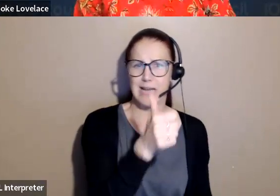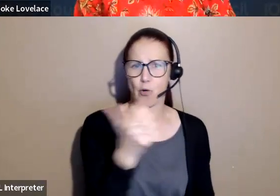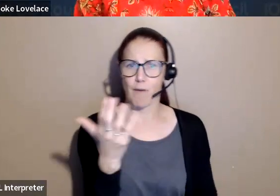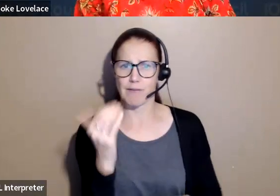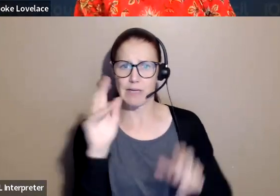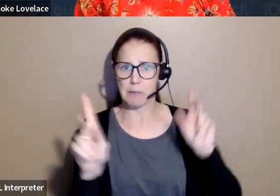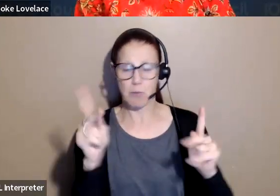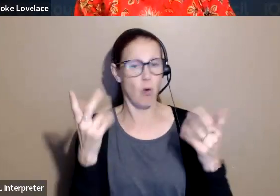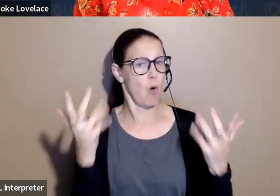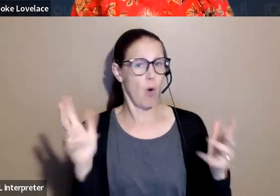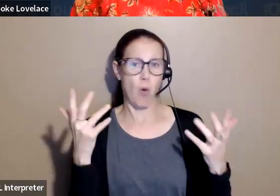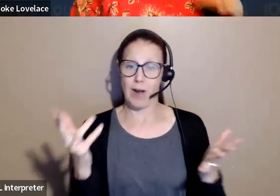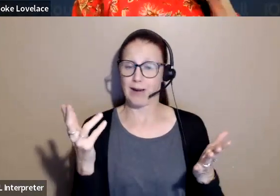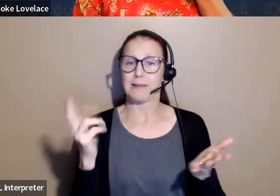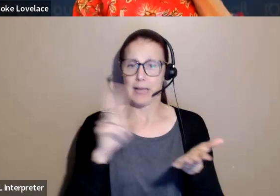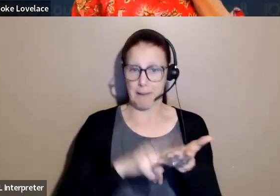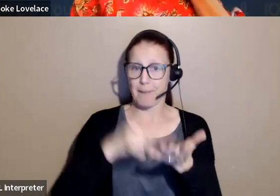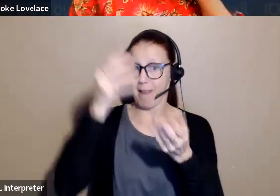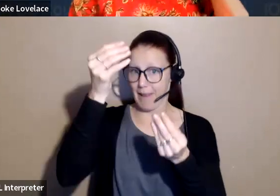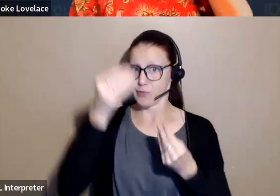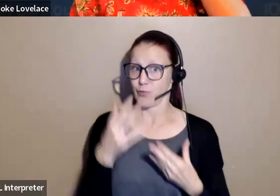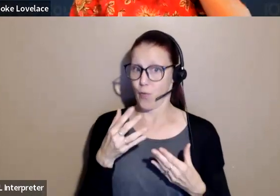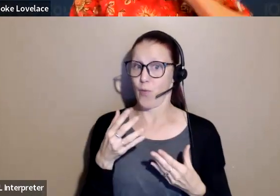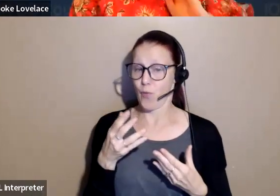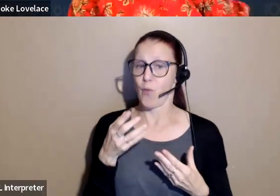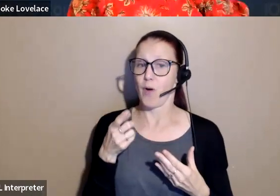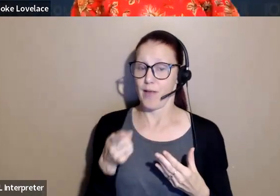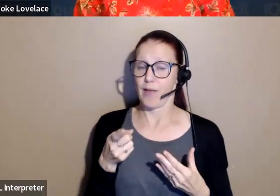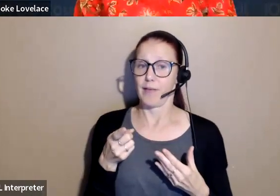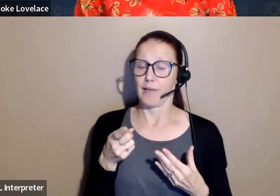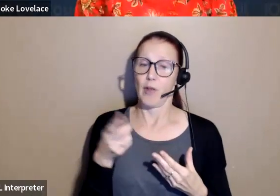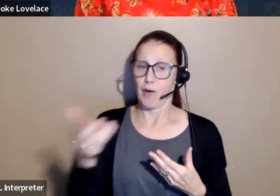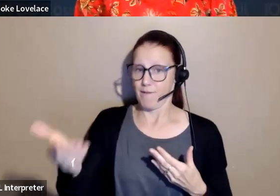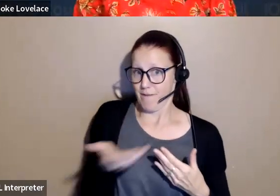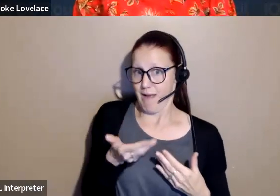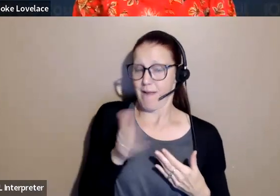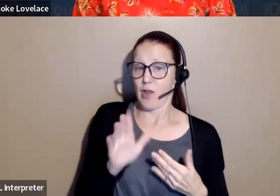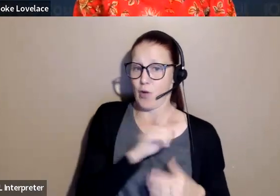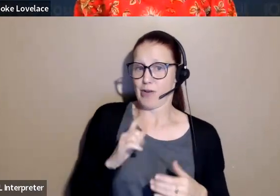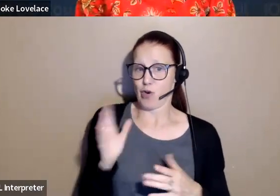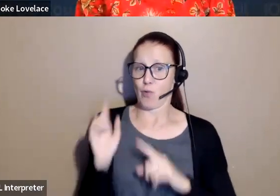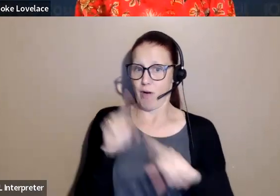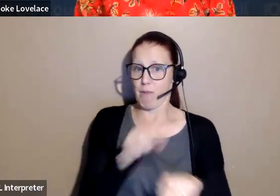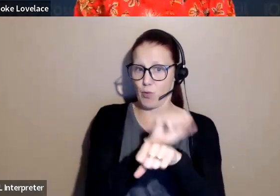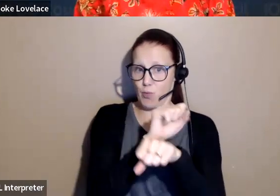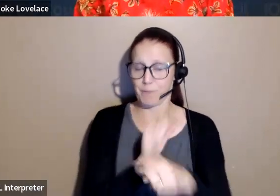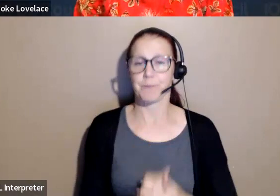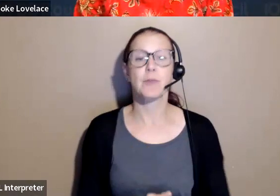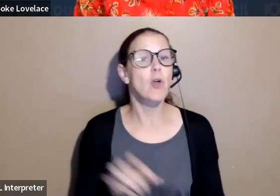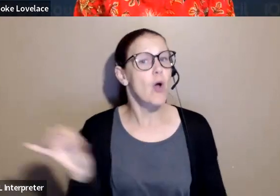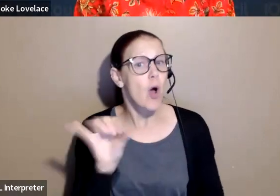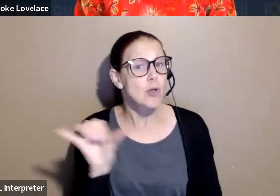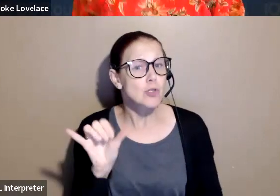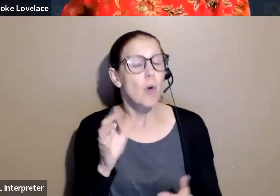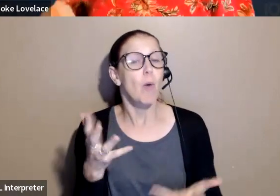people already who have let us know that they're inviting their legislator to work. Oh, and also the thing I